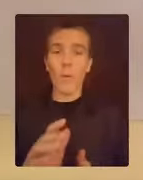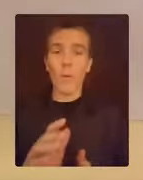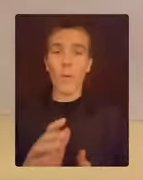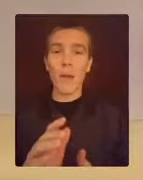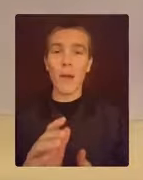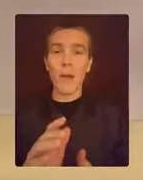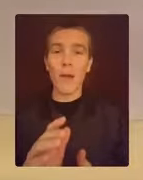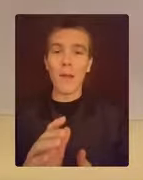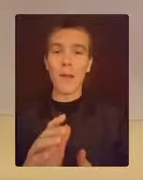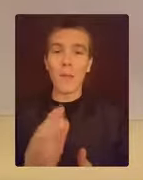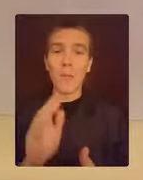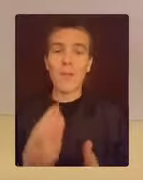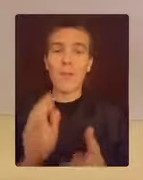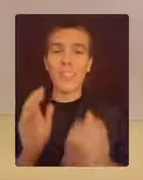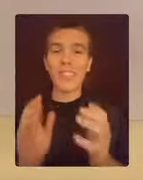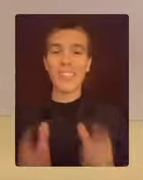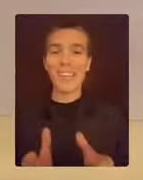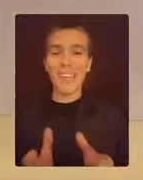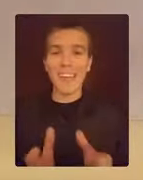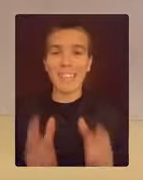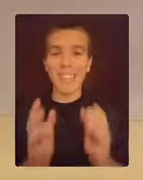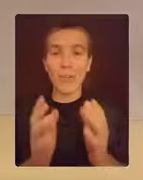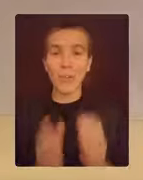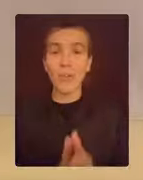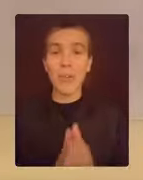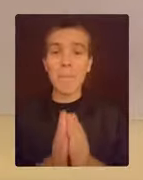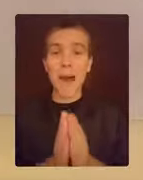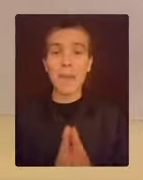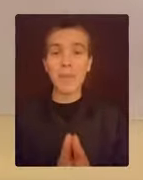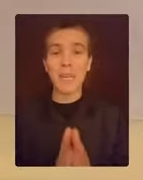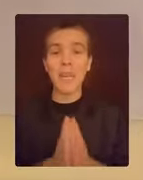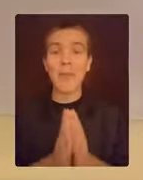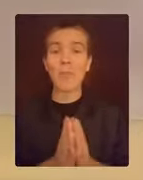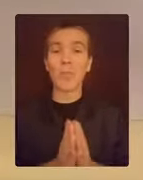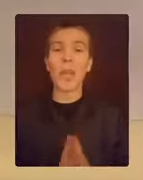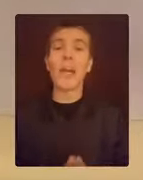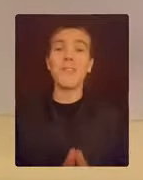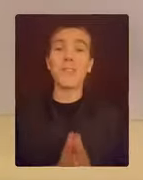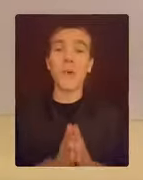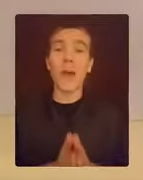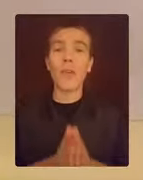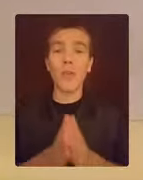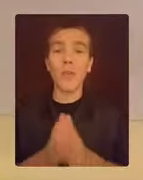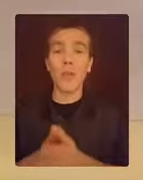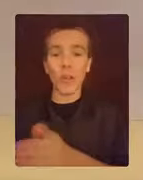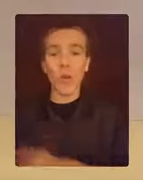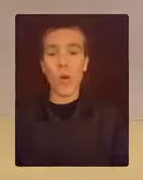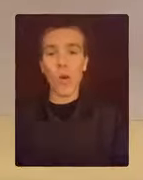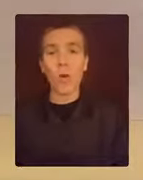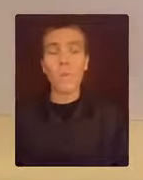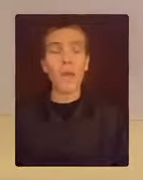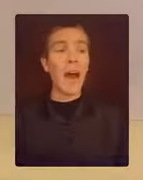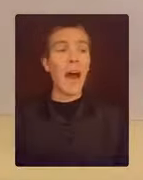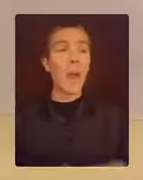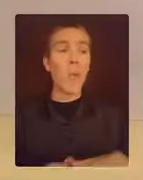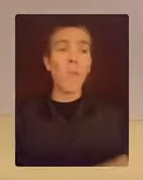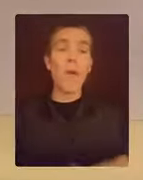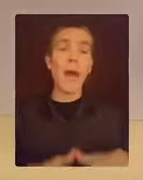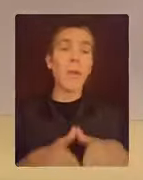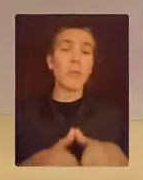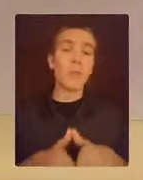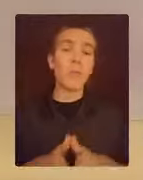you're you, what you can see is truly mind-bending. It will change the way you look at the world. At